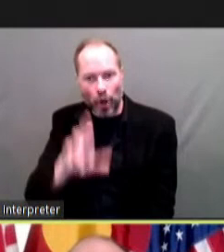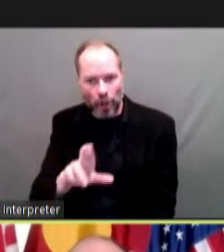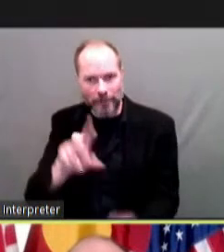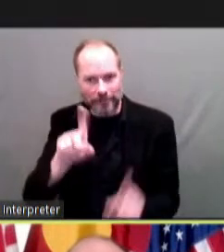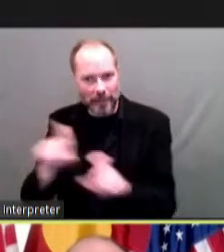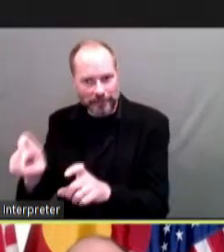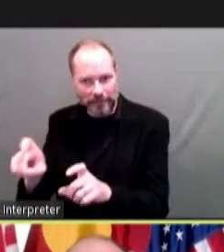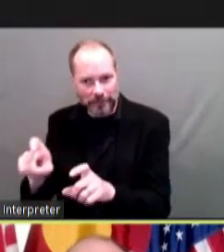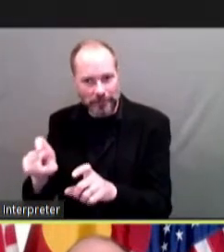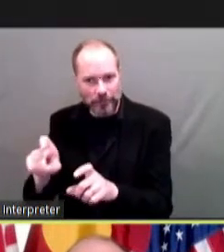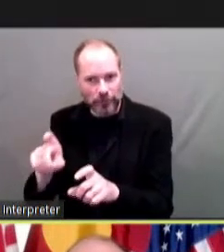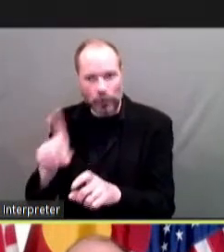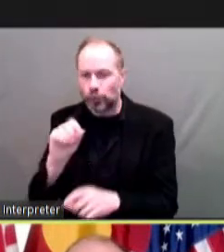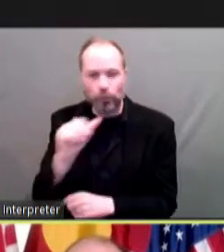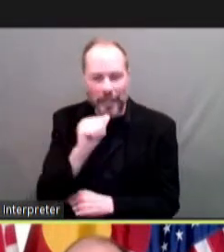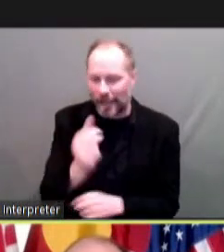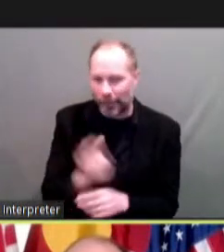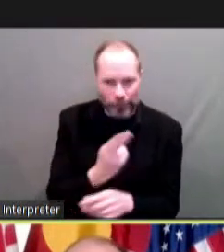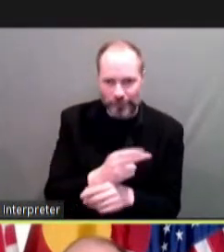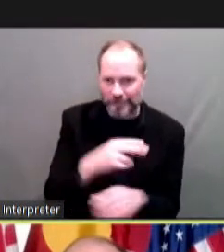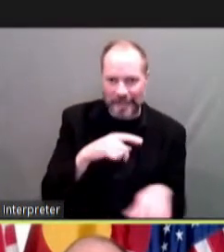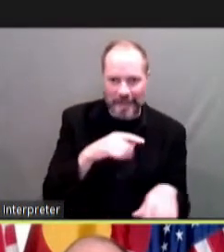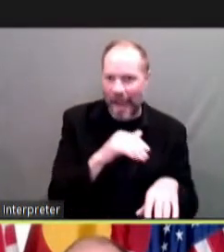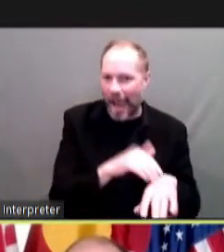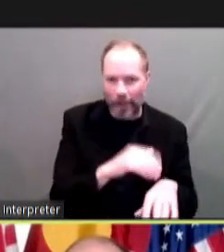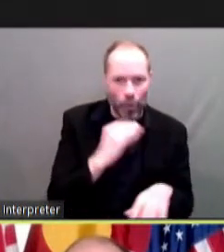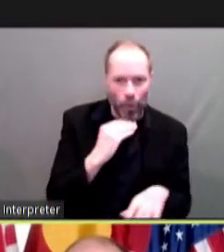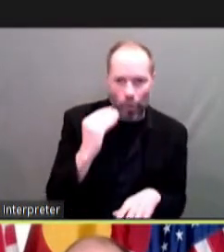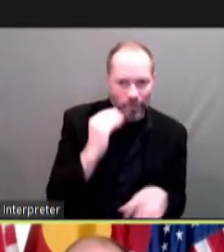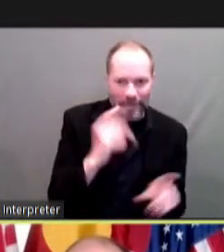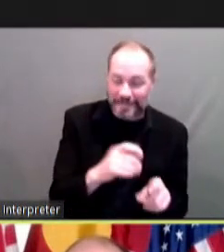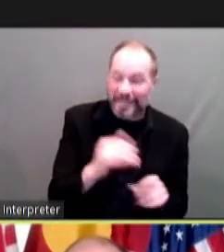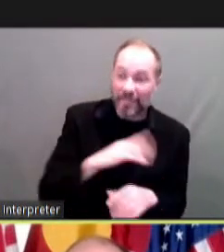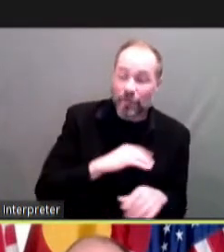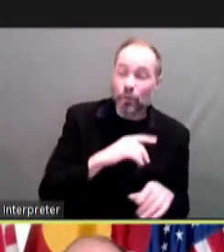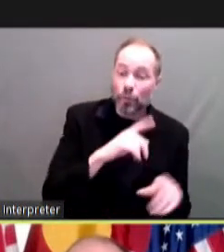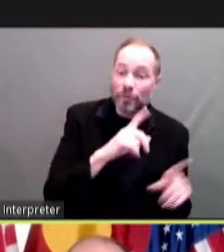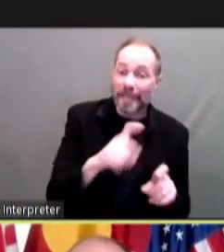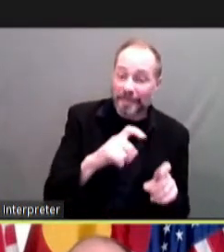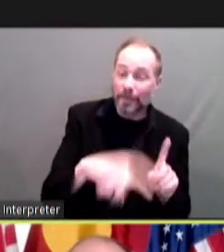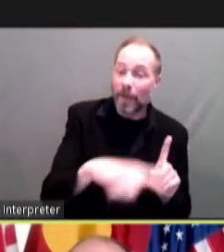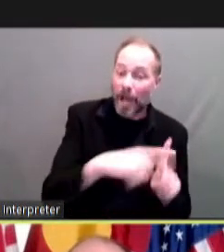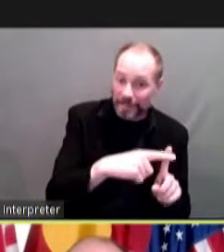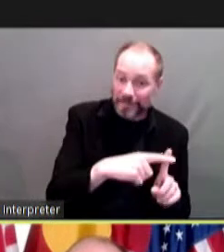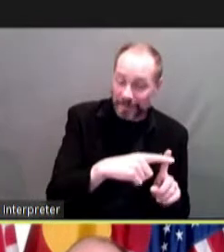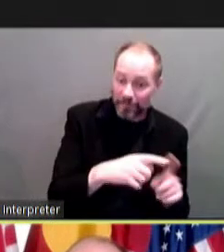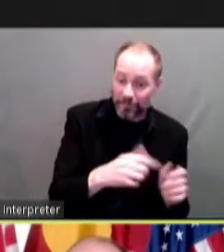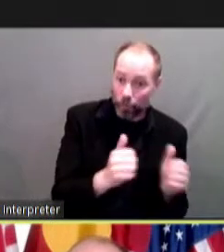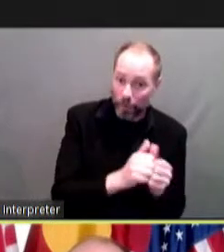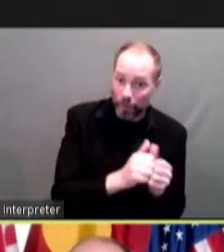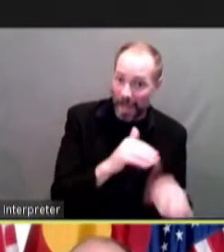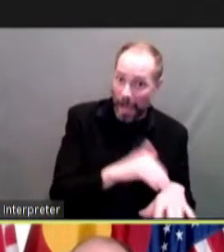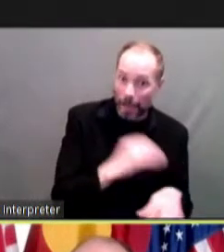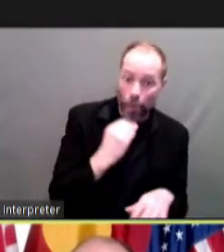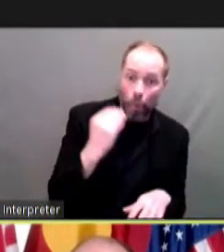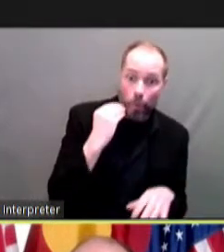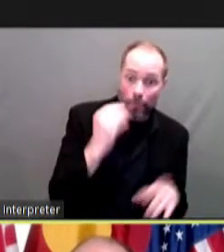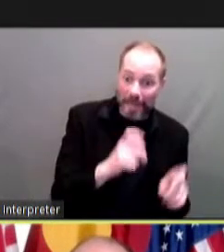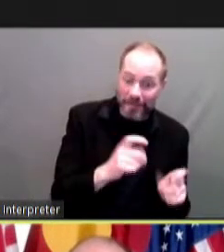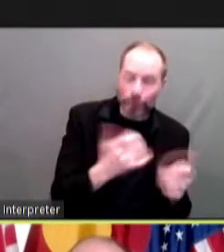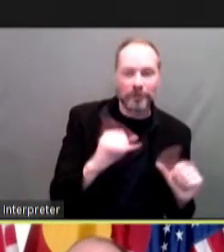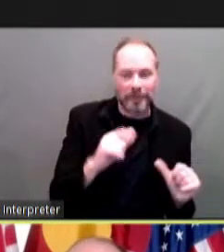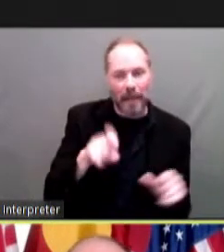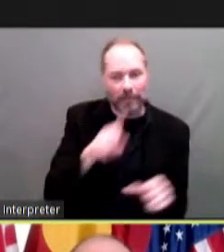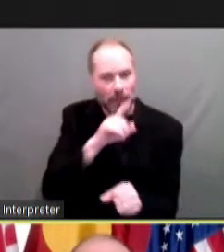site because even if you were to test positive on the Binax at home, you'd want to go confirm it at a drive-through testing